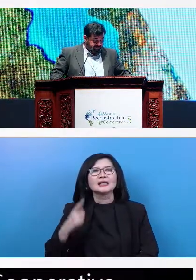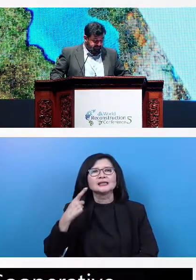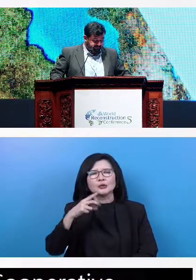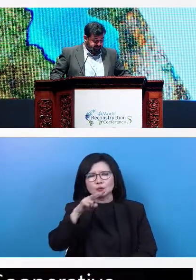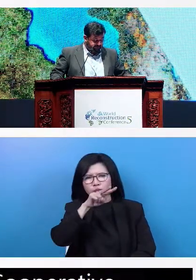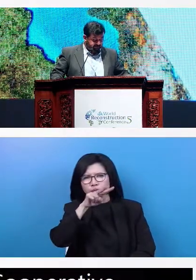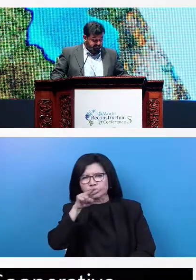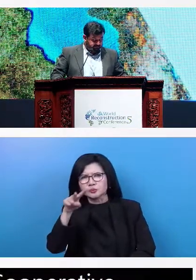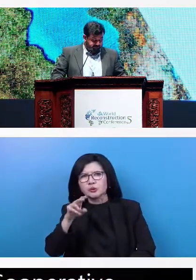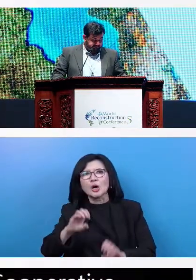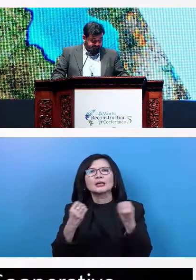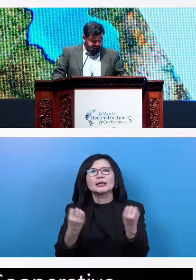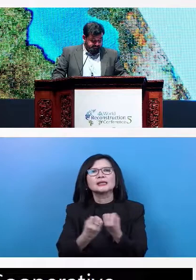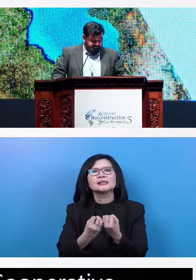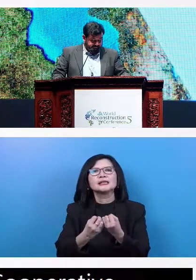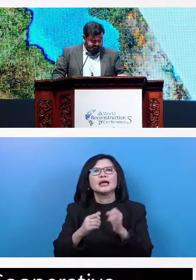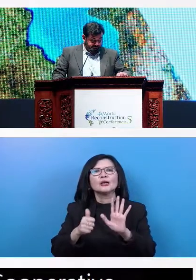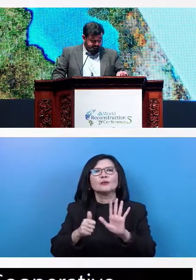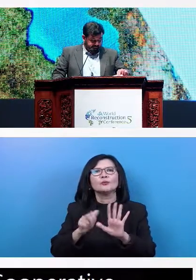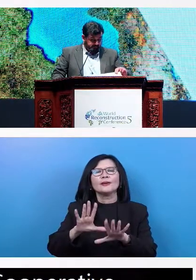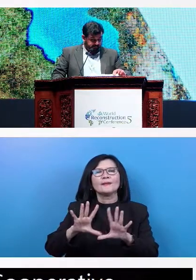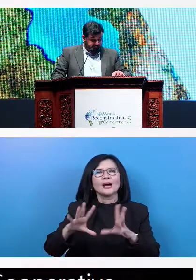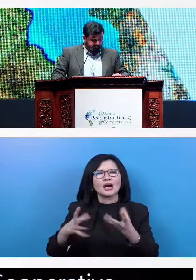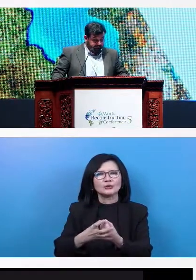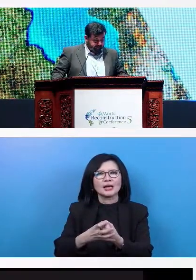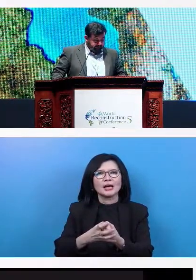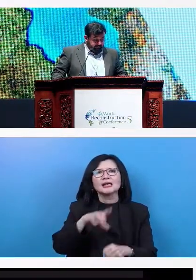200 members in 70 countries.